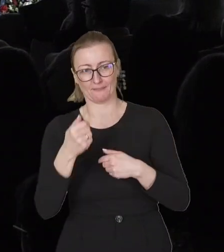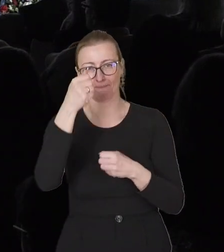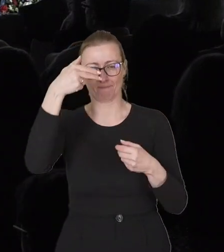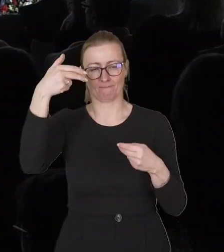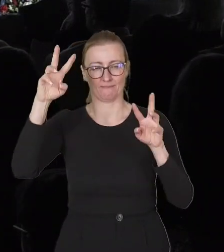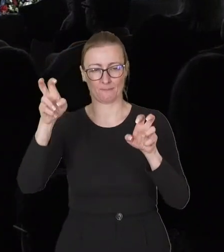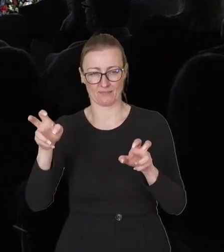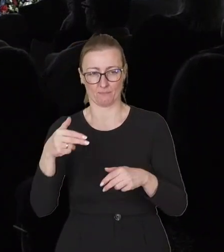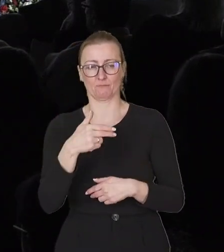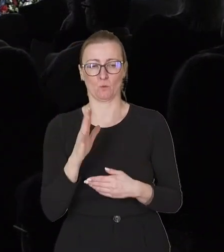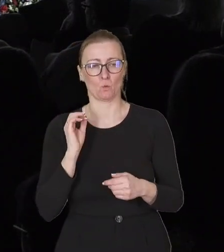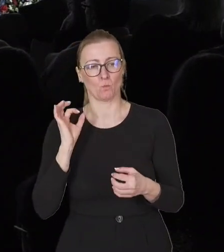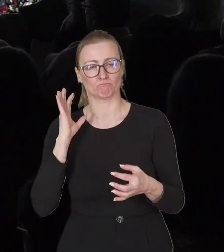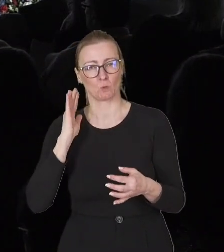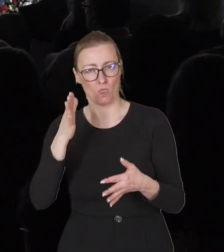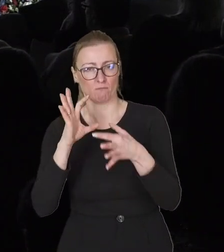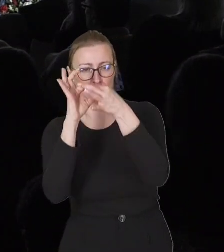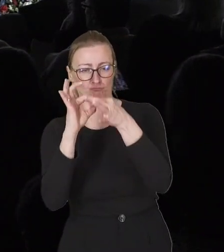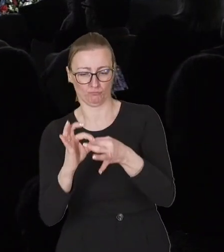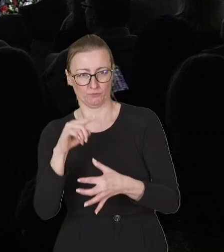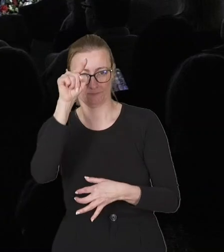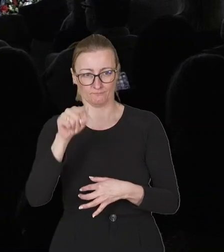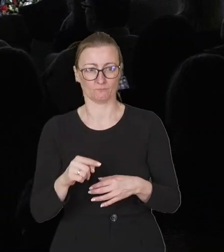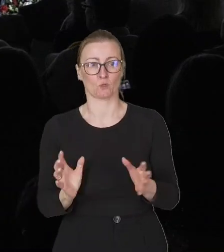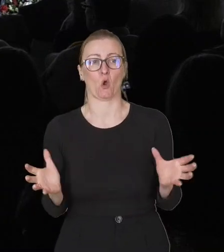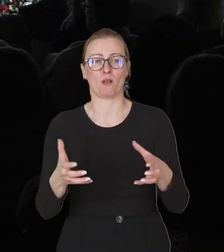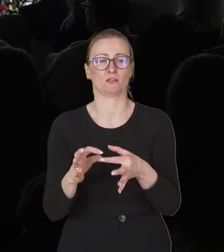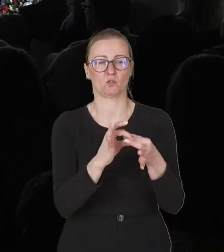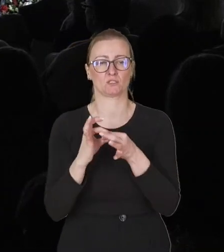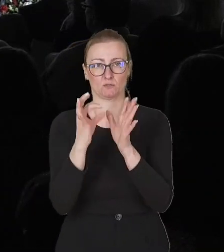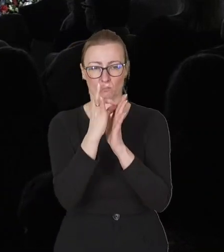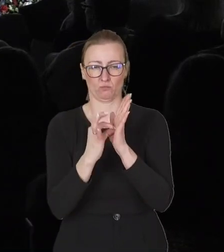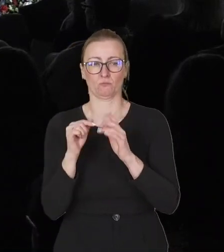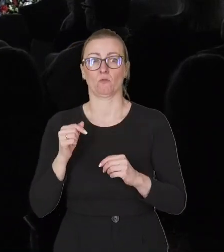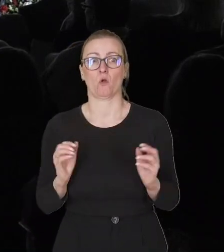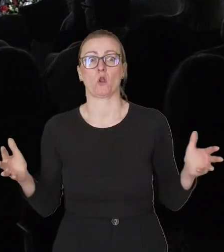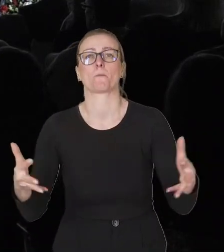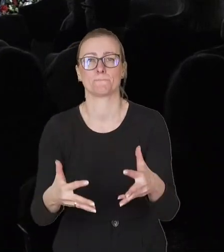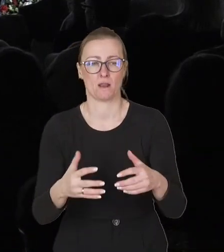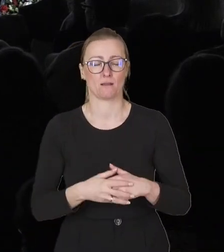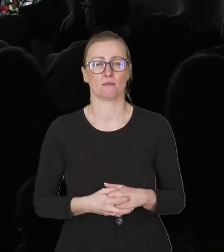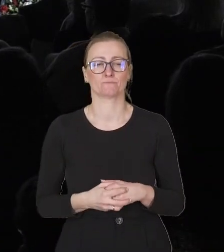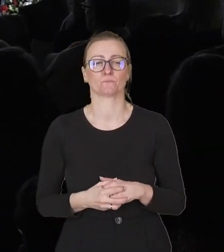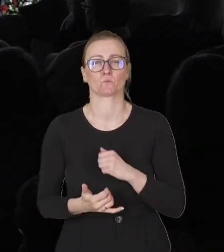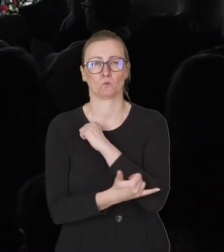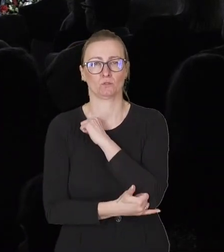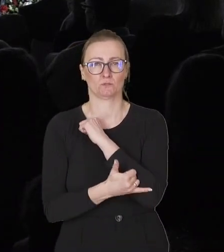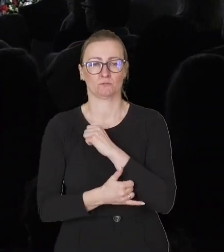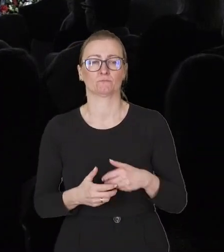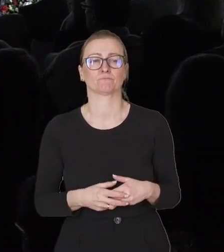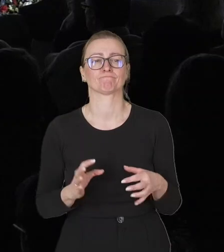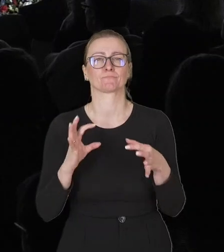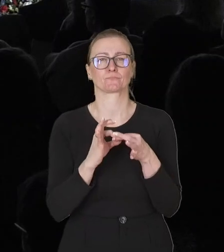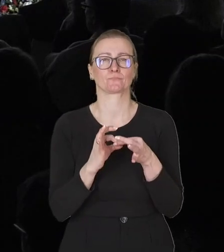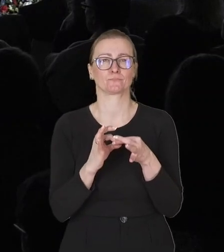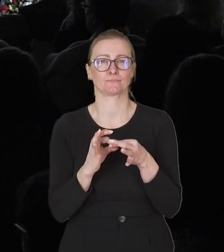cohesion policy in the global context, in the regional context, and in a single market context. And